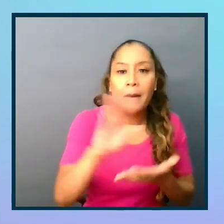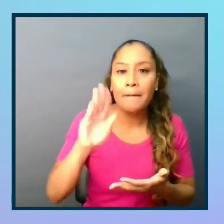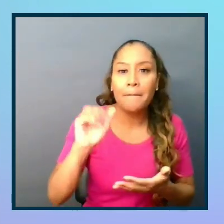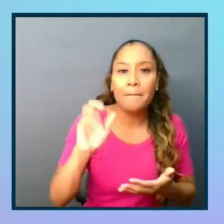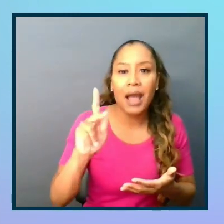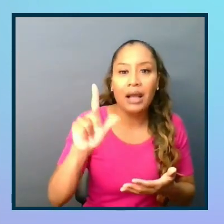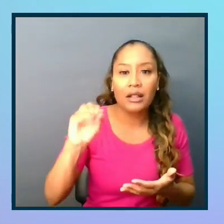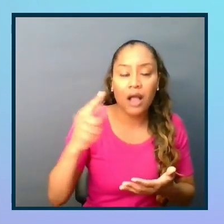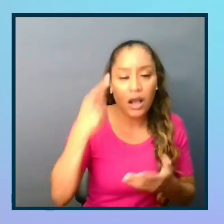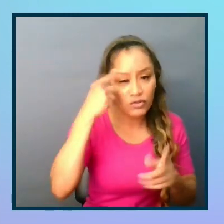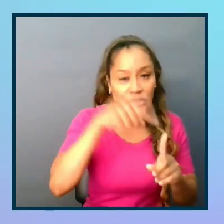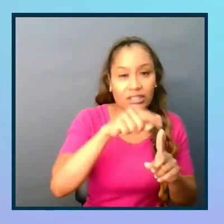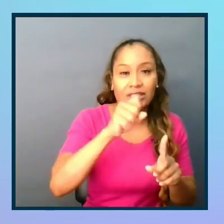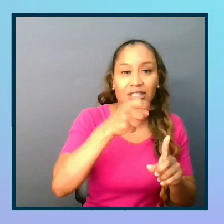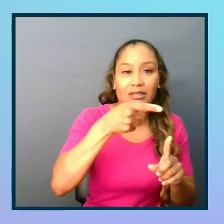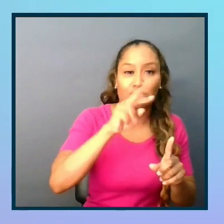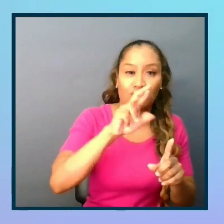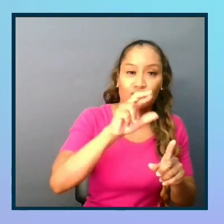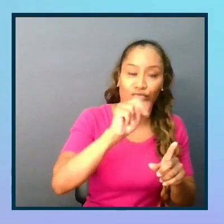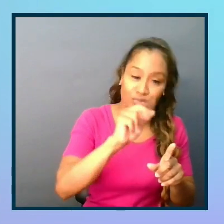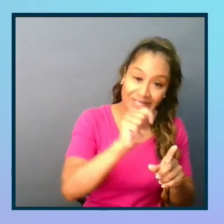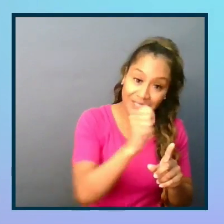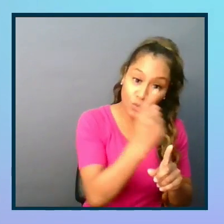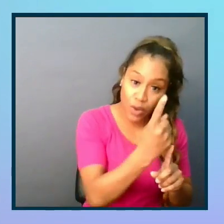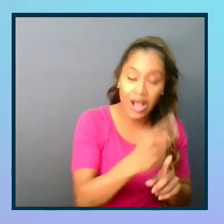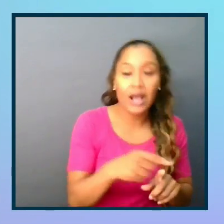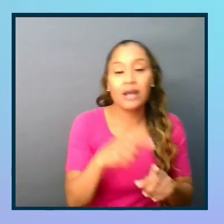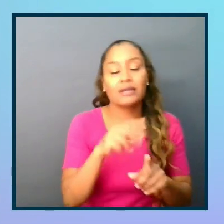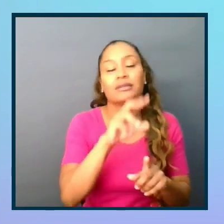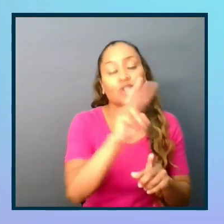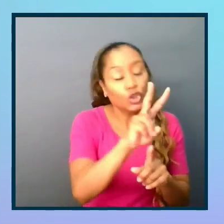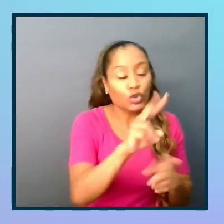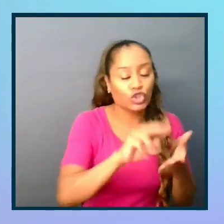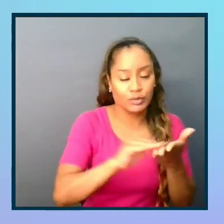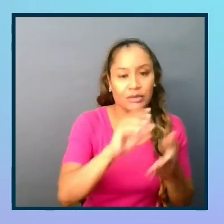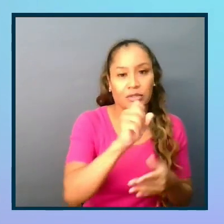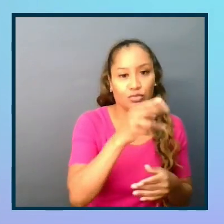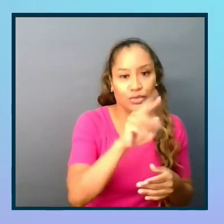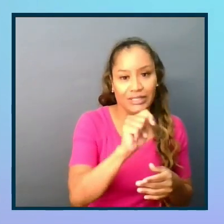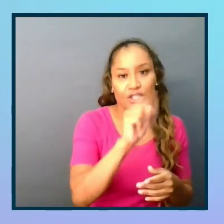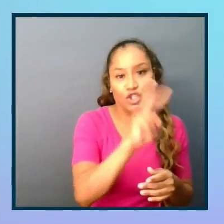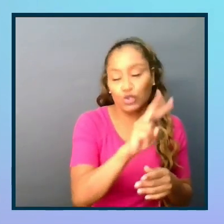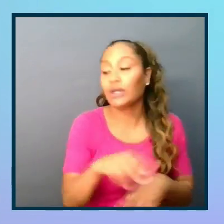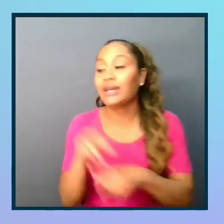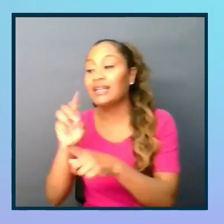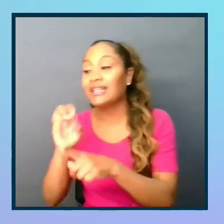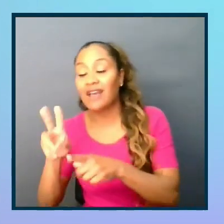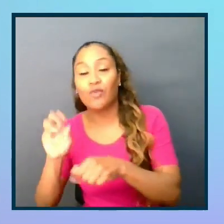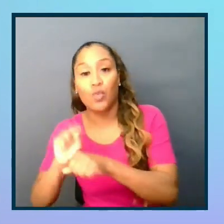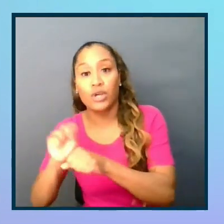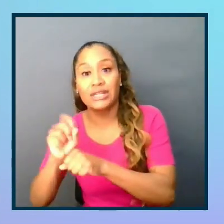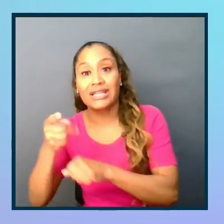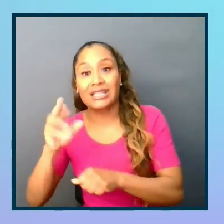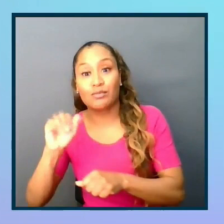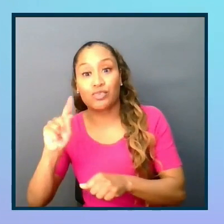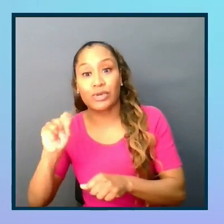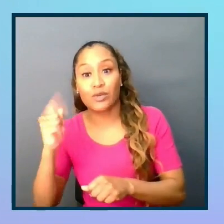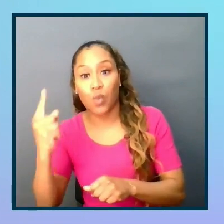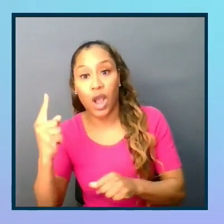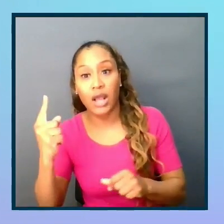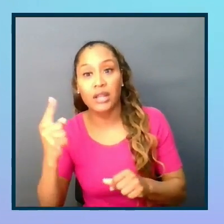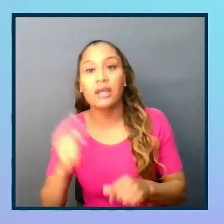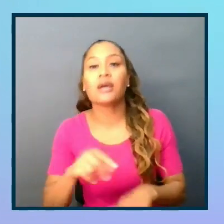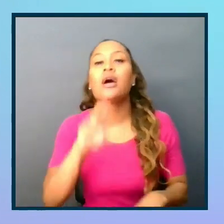while devs work on sprint 1? Yes. So those are, if you think they're interlocking, they're also stacked on top of each